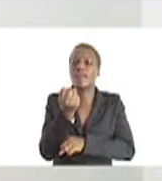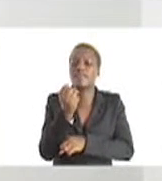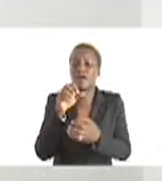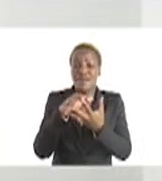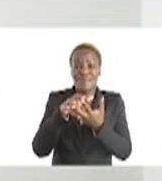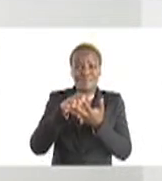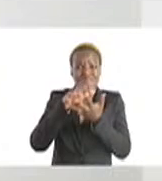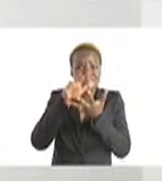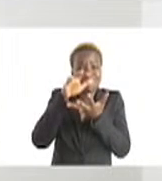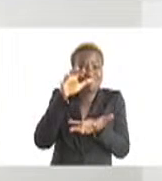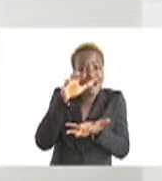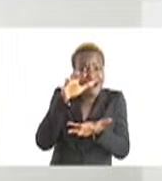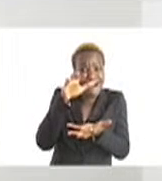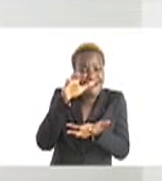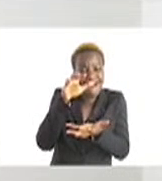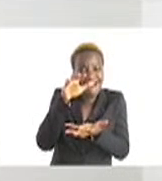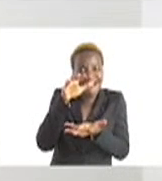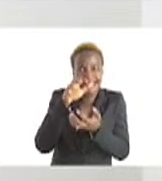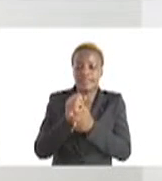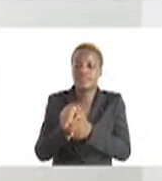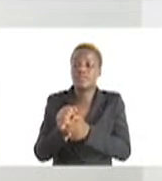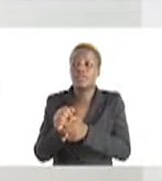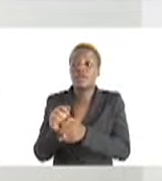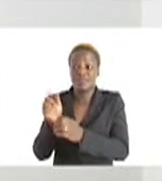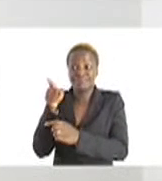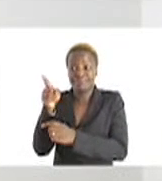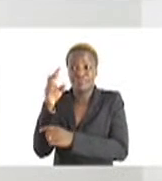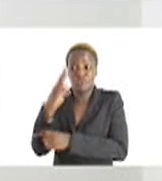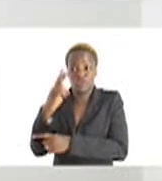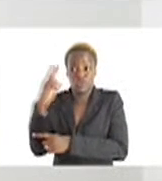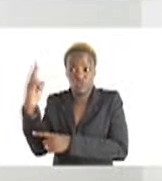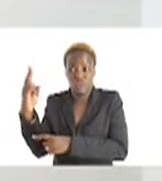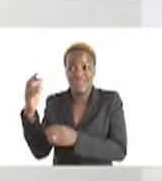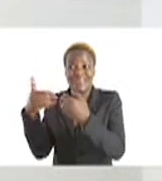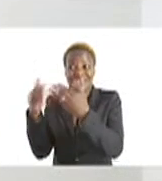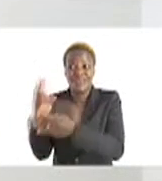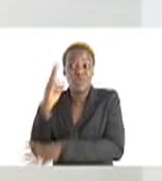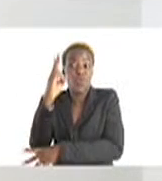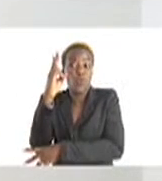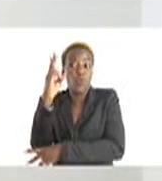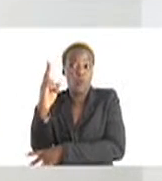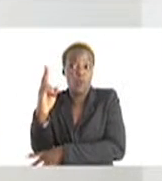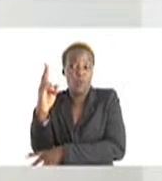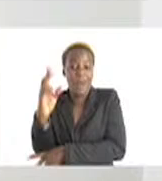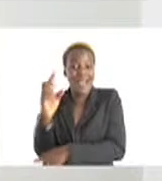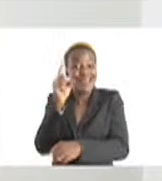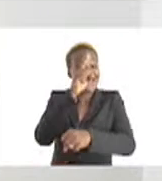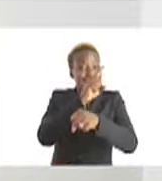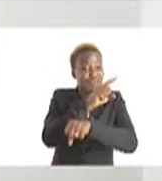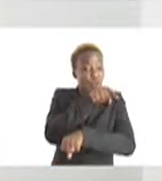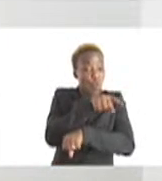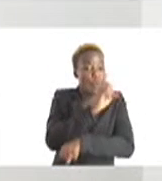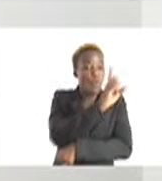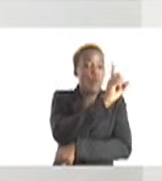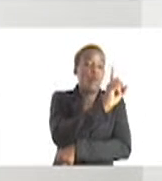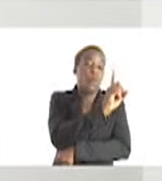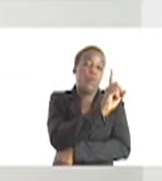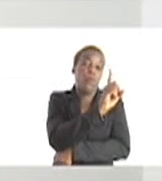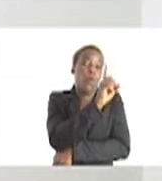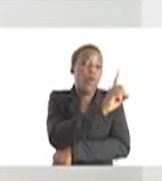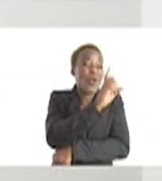bigger? This one, obviously, because this one has a 2 and this one has a 1.